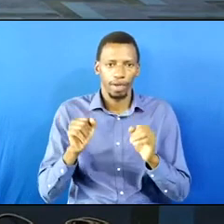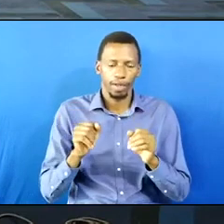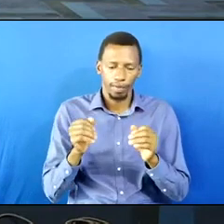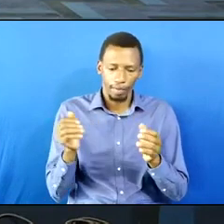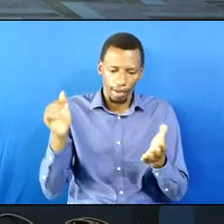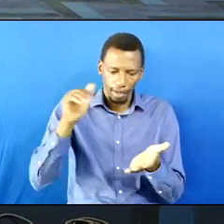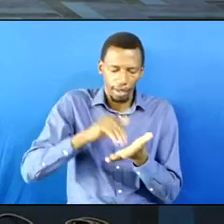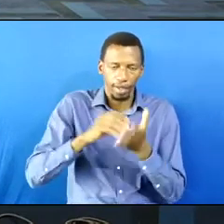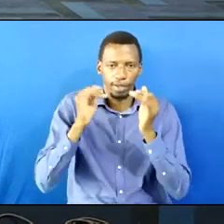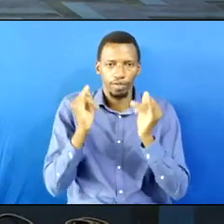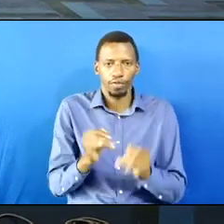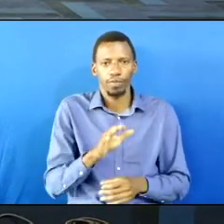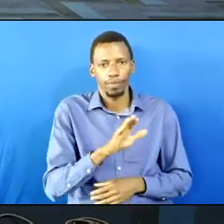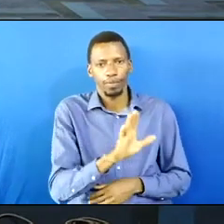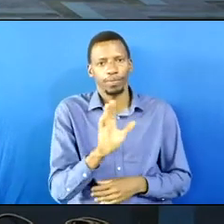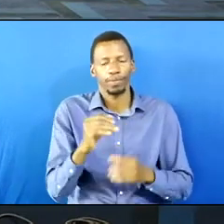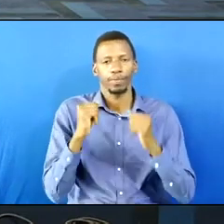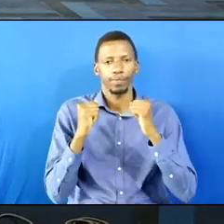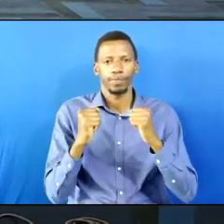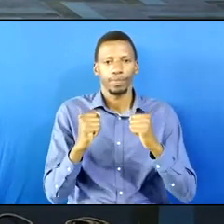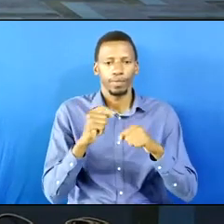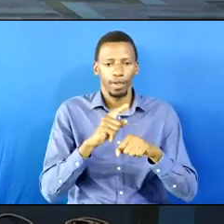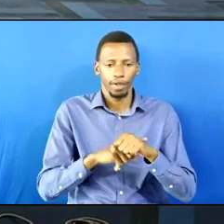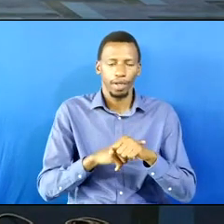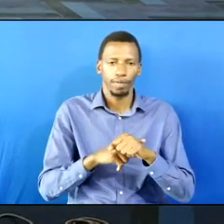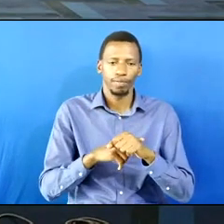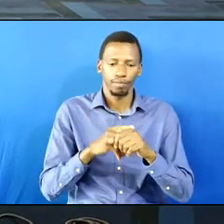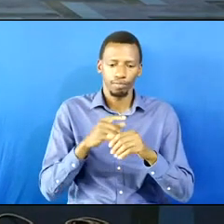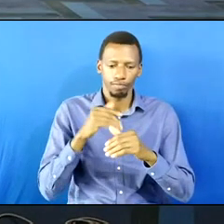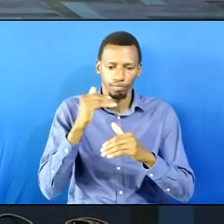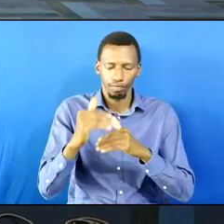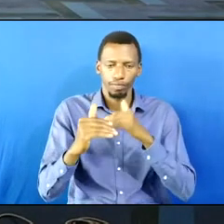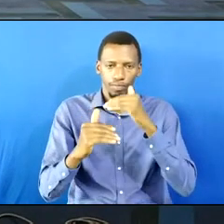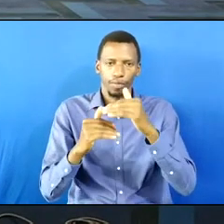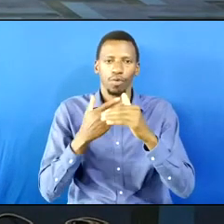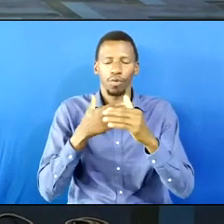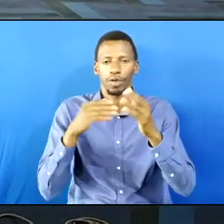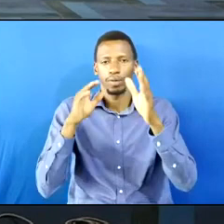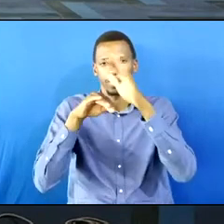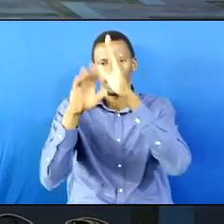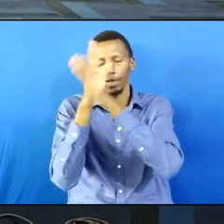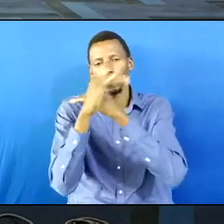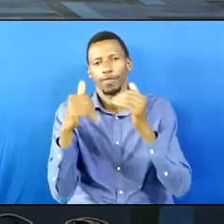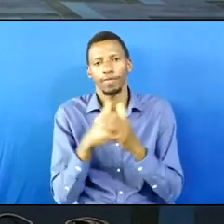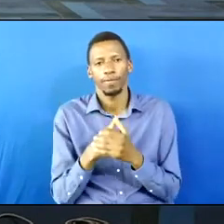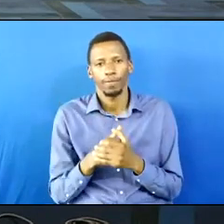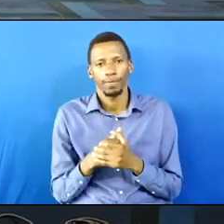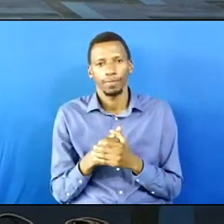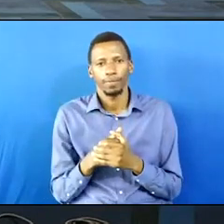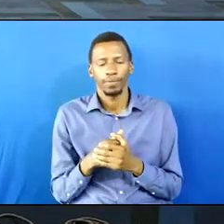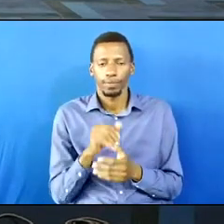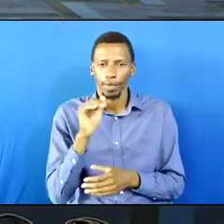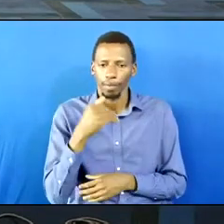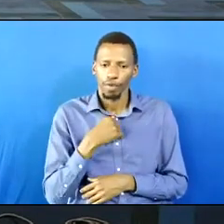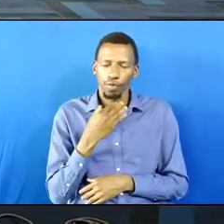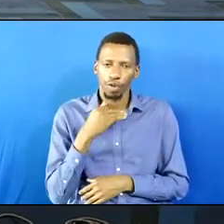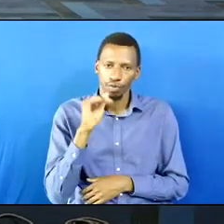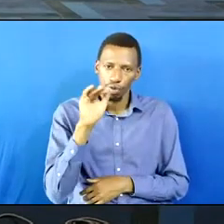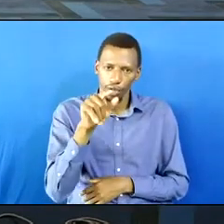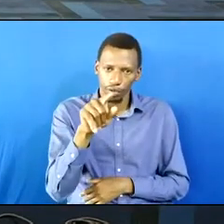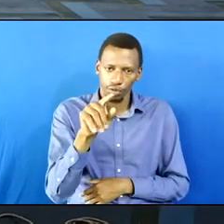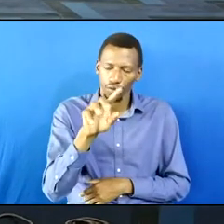renew their strength as they march up to Zion. Is it me, Lord? Let me ask you some